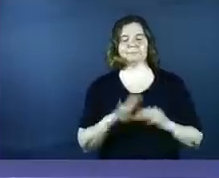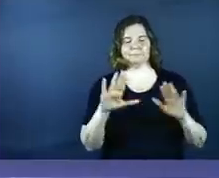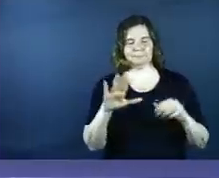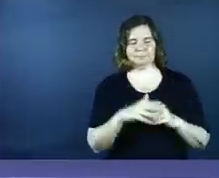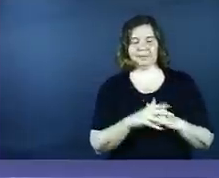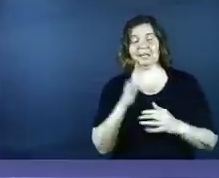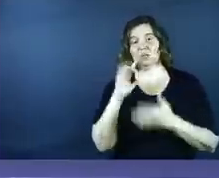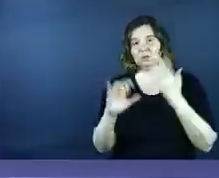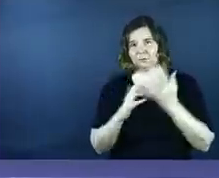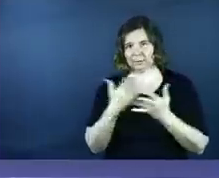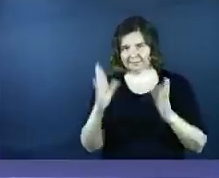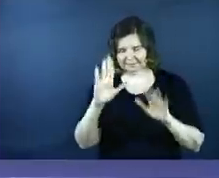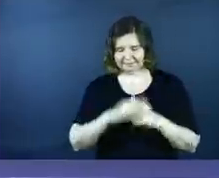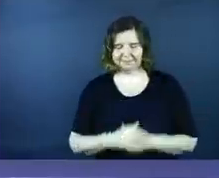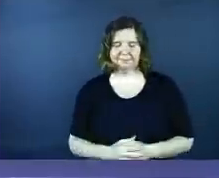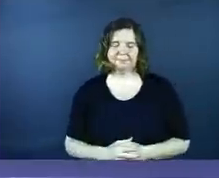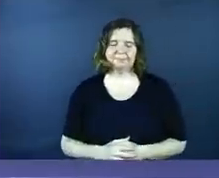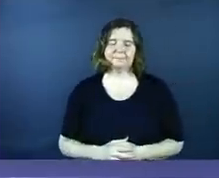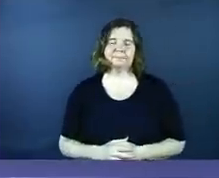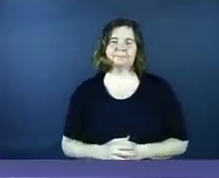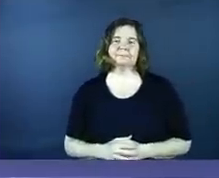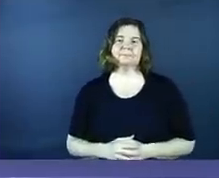Here's a confusing piece.